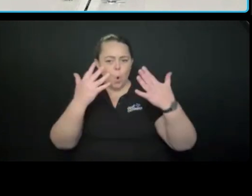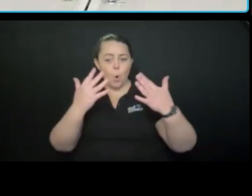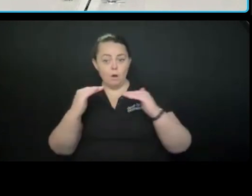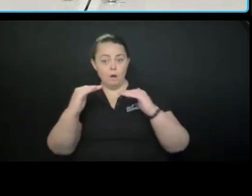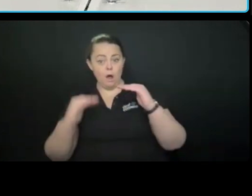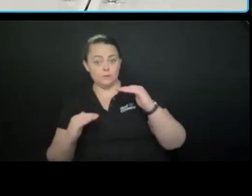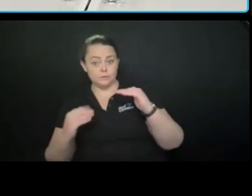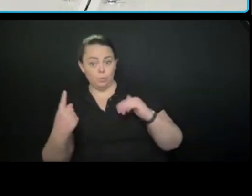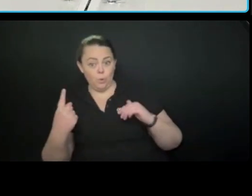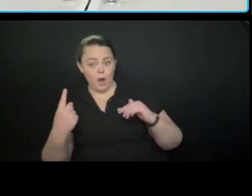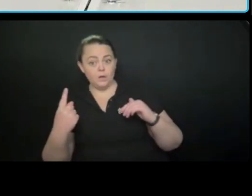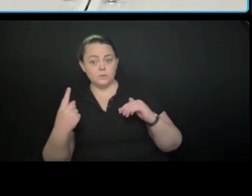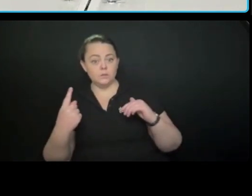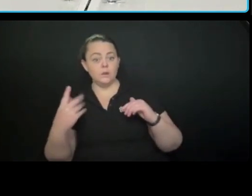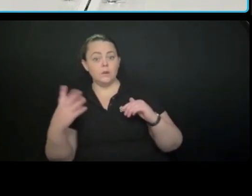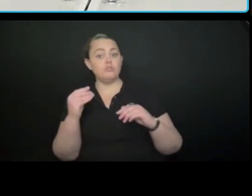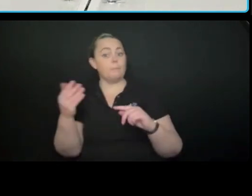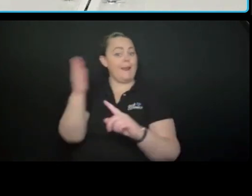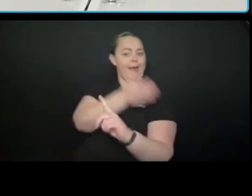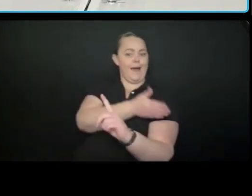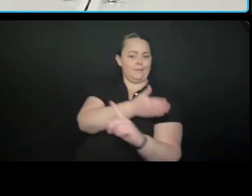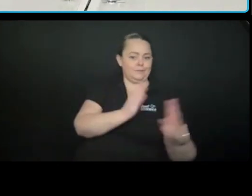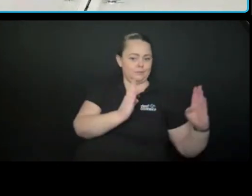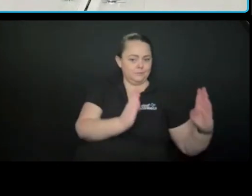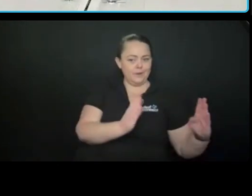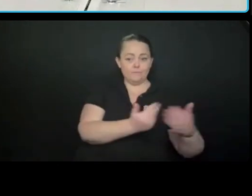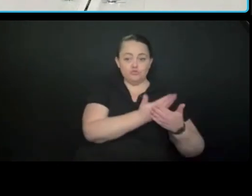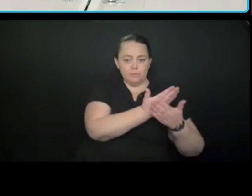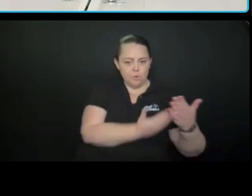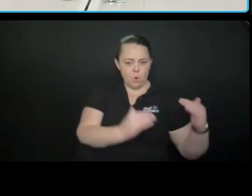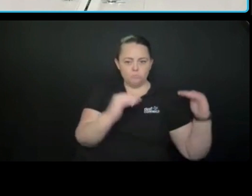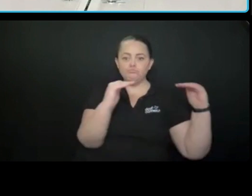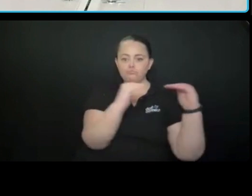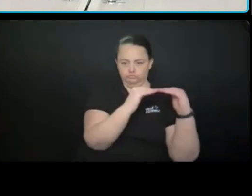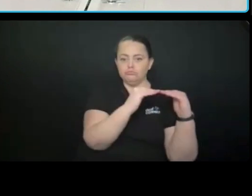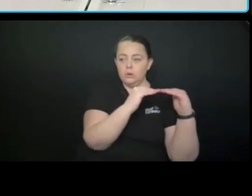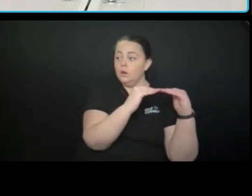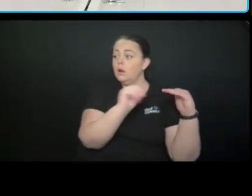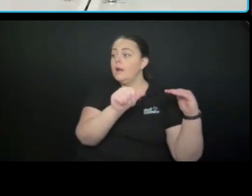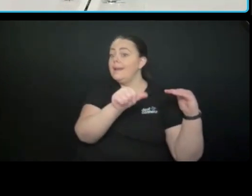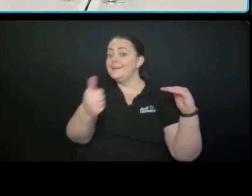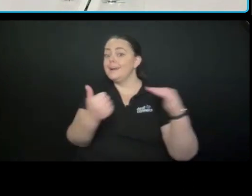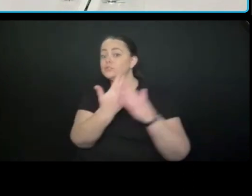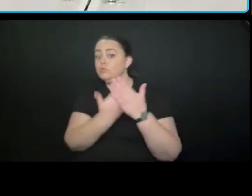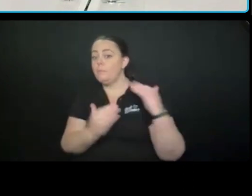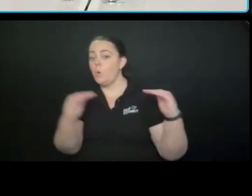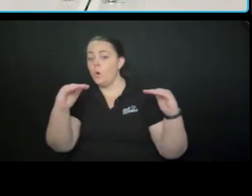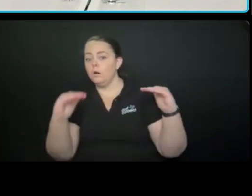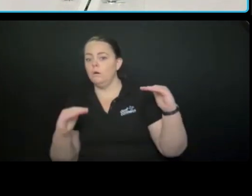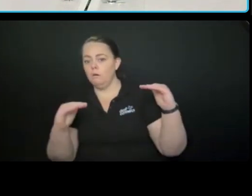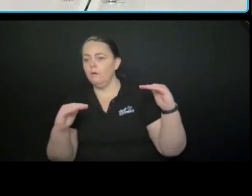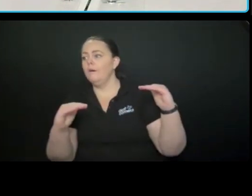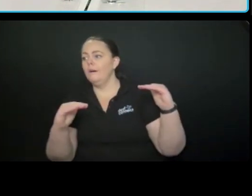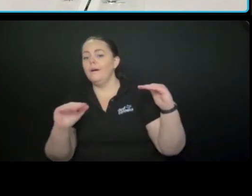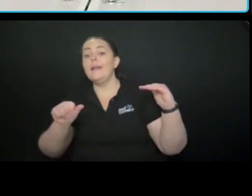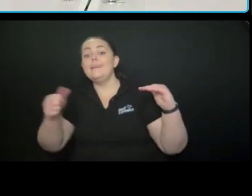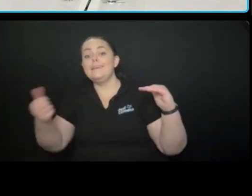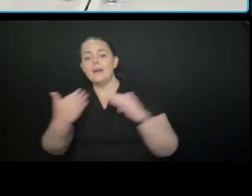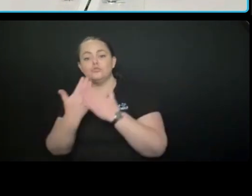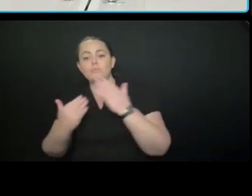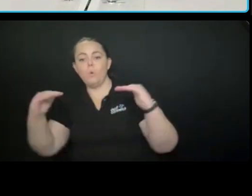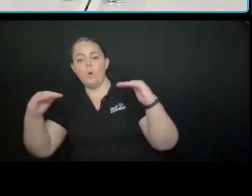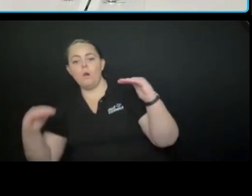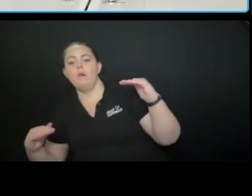assessment score of 0 in the previous quarter, and also those who were excluded from assessment because they were absent from the service